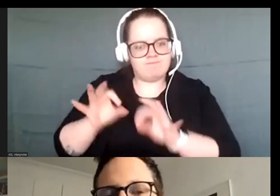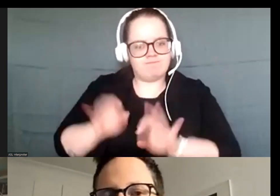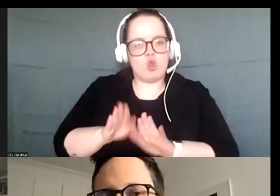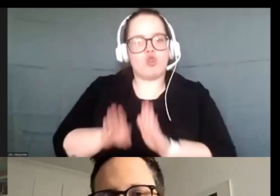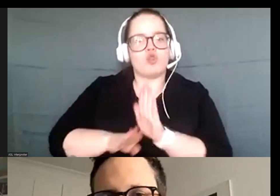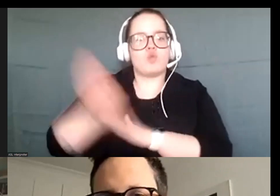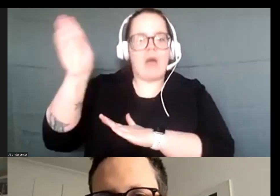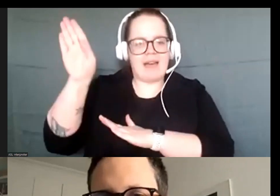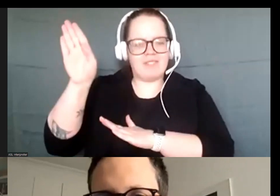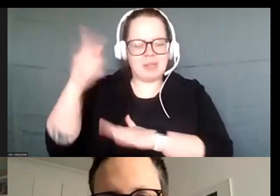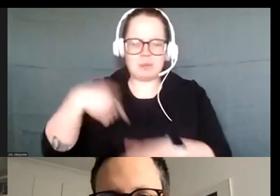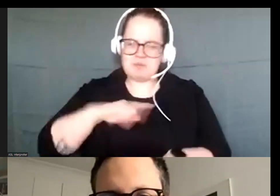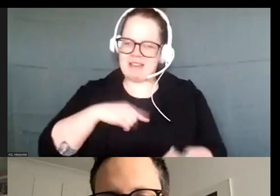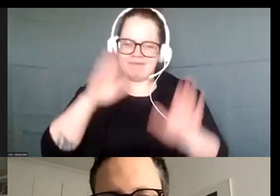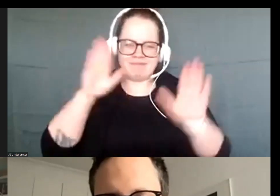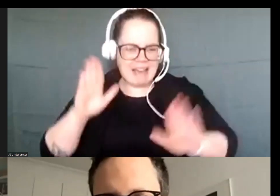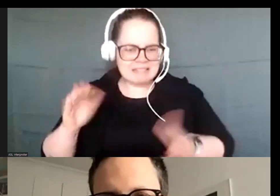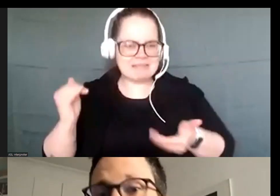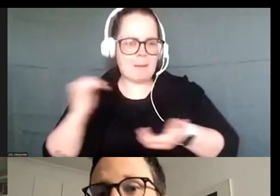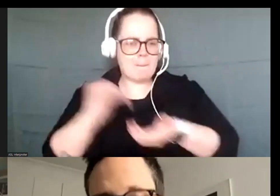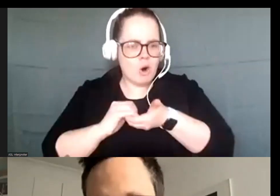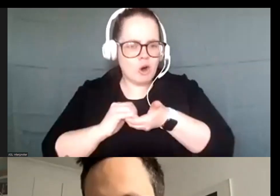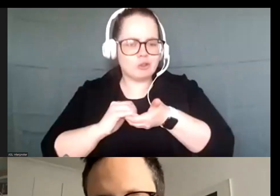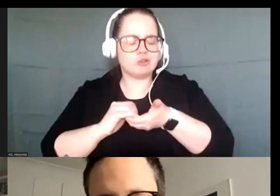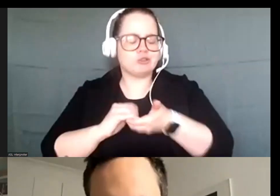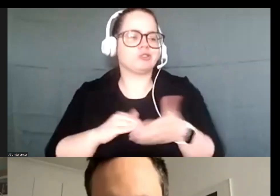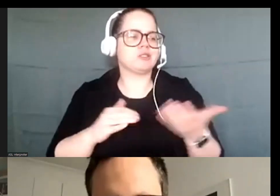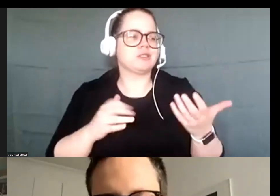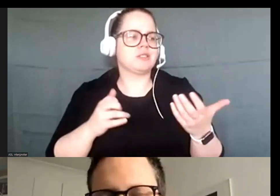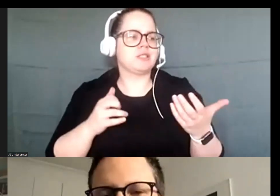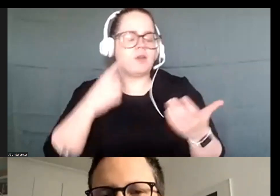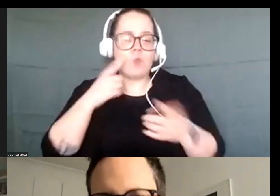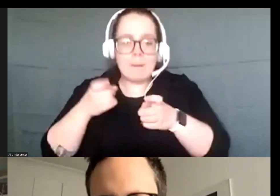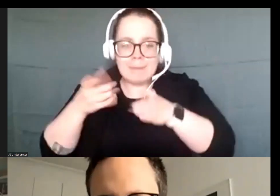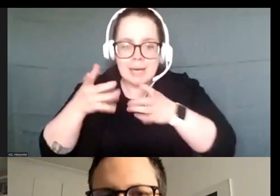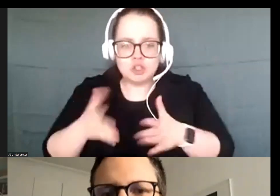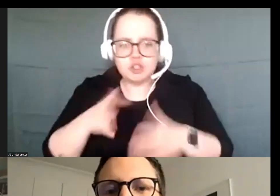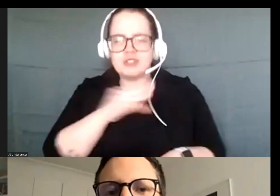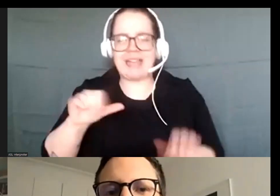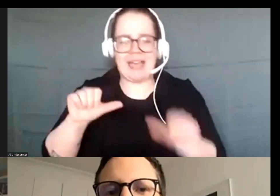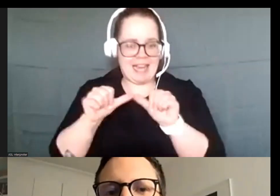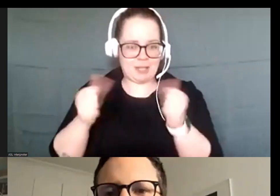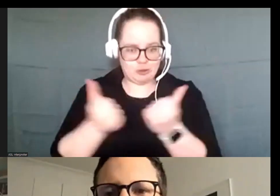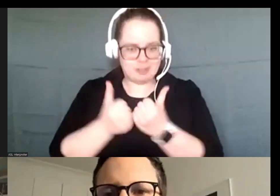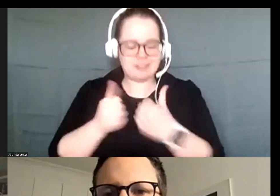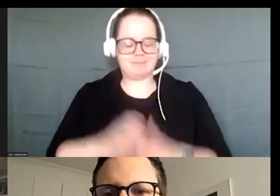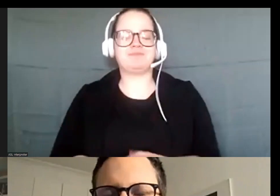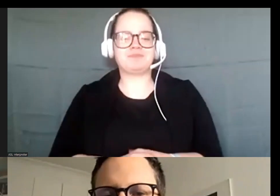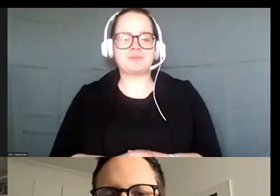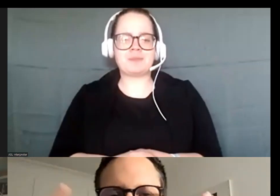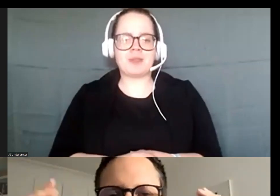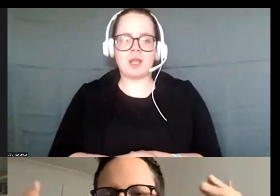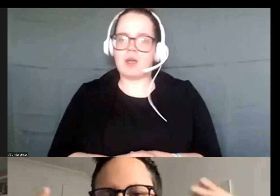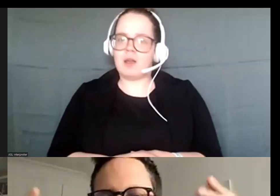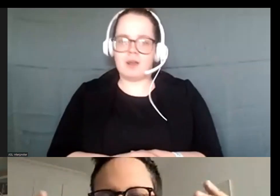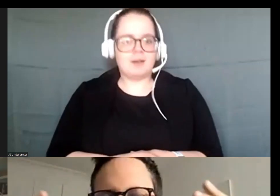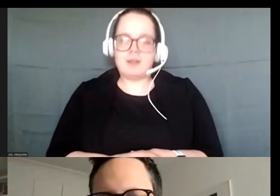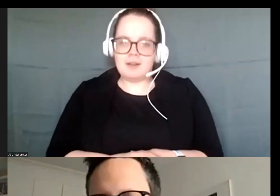excellent partners be excellent partners for managers and agents, because it's